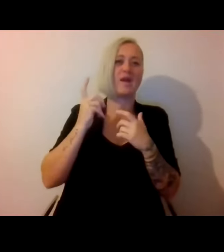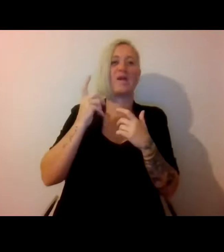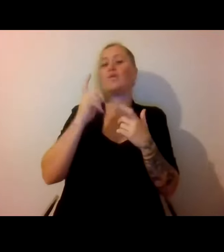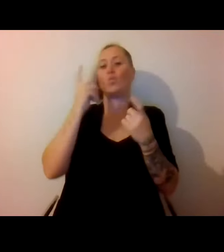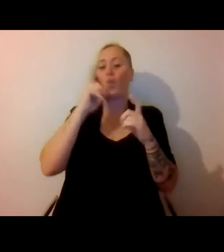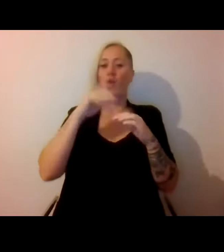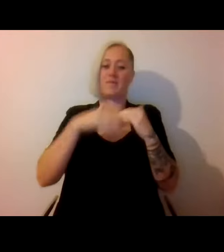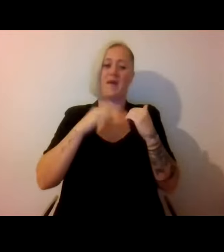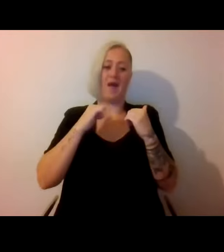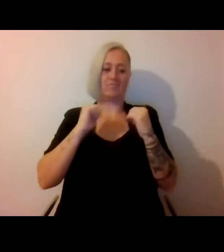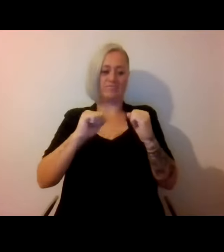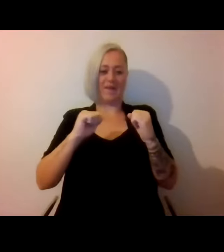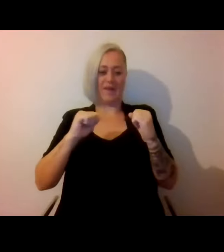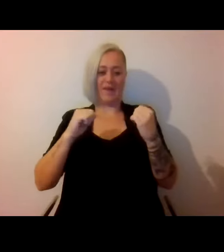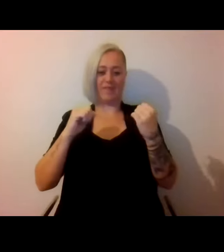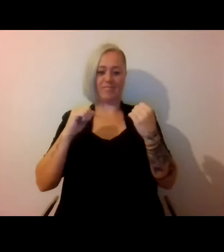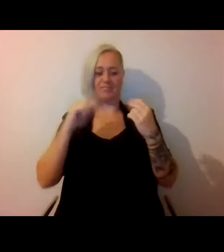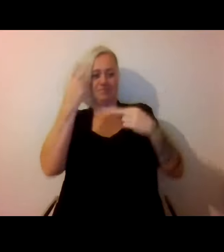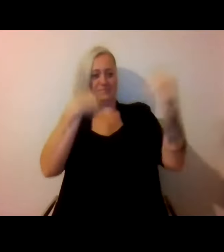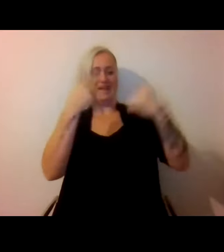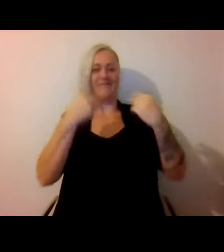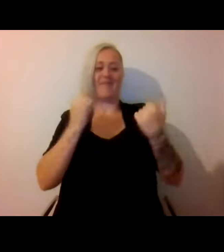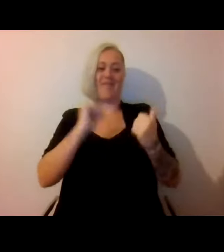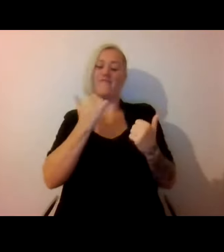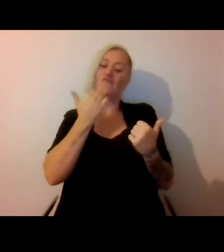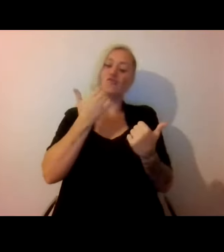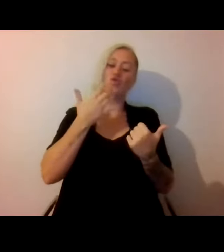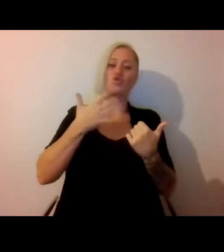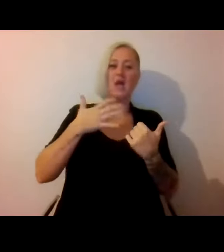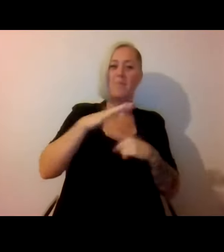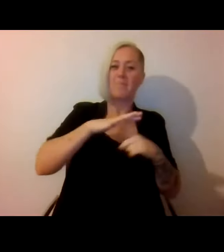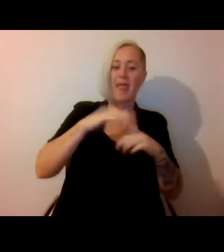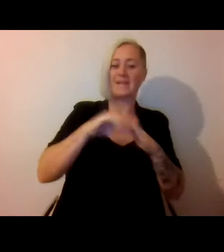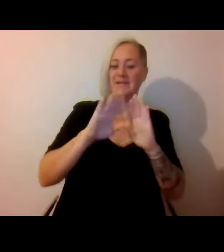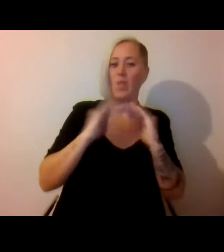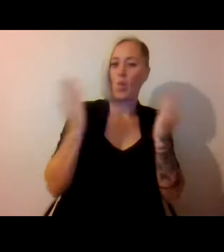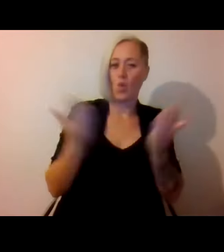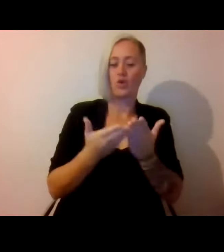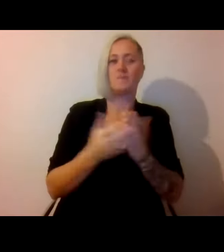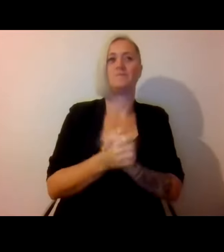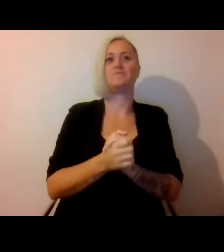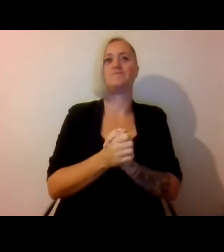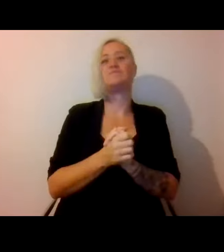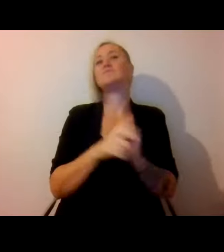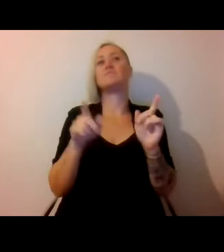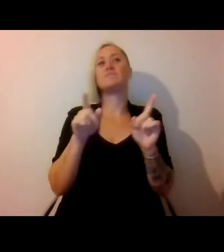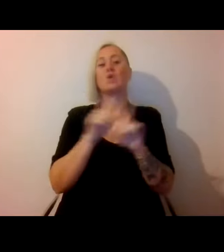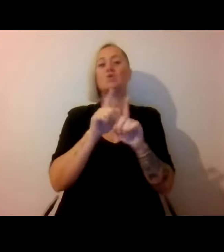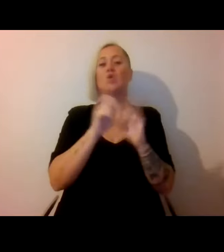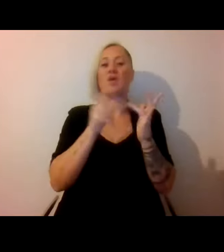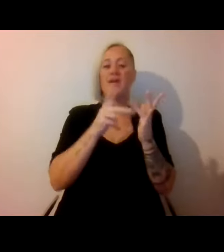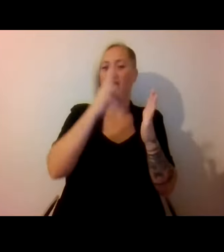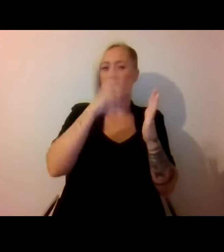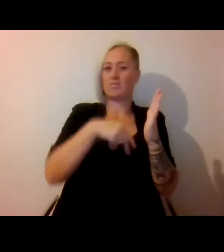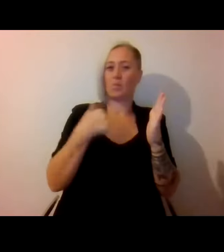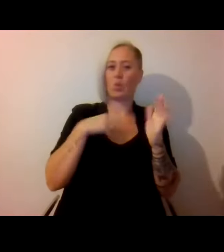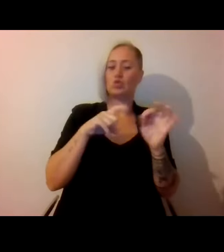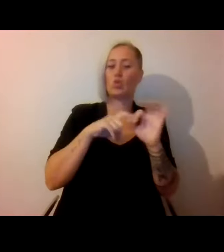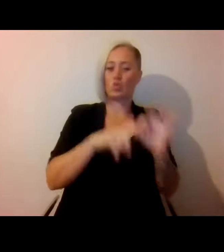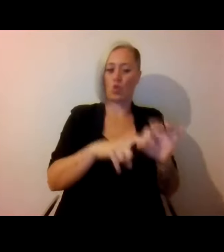world. There's also another paper I like to quote in the literature review section, and a paper